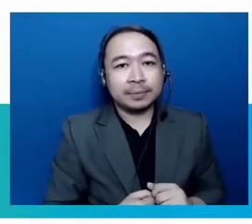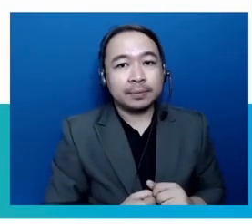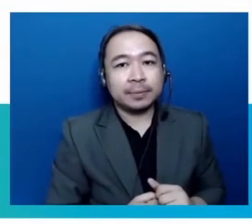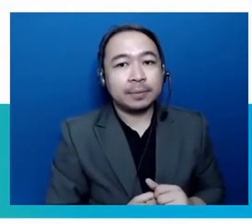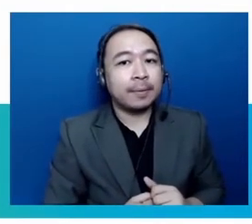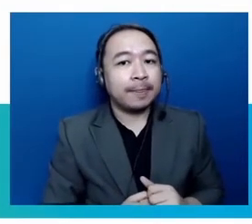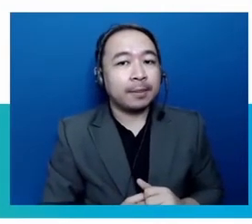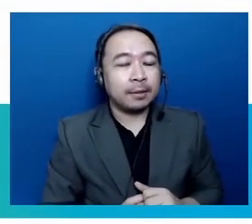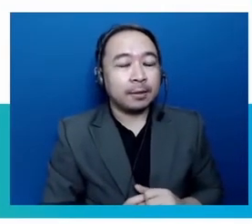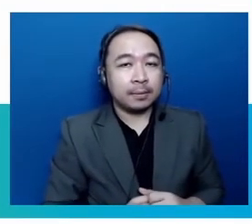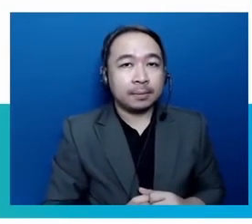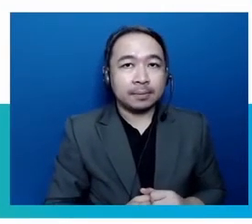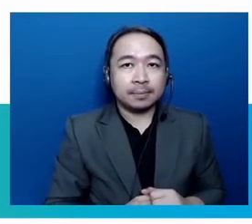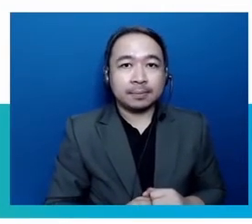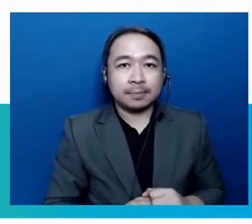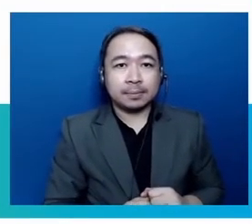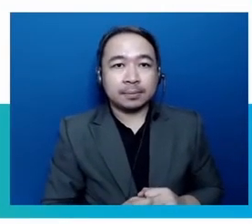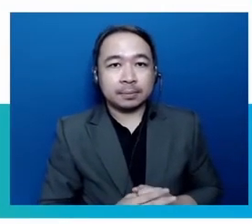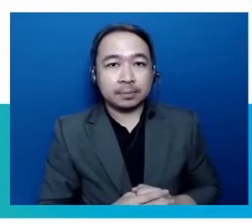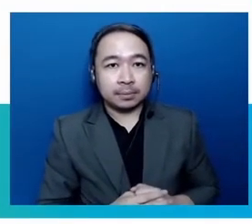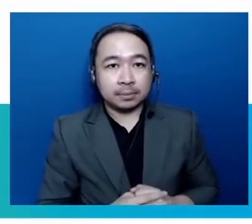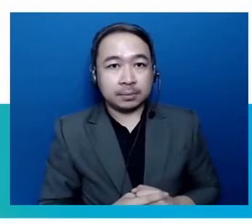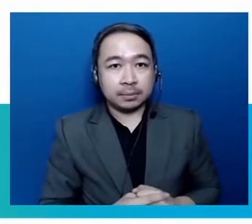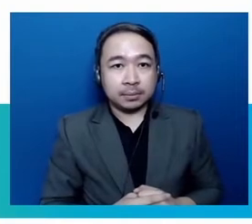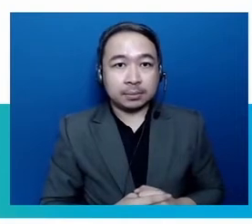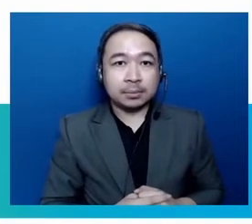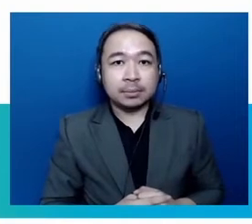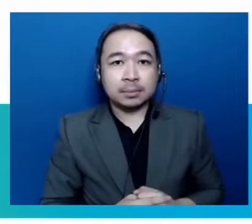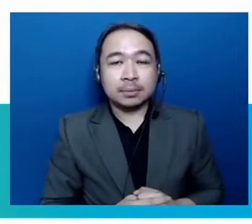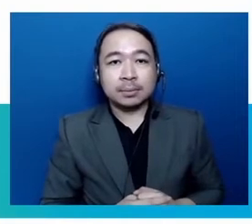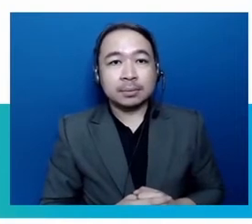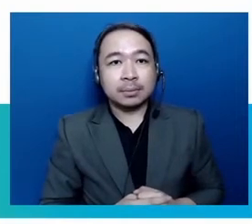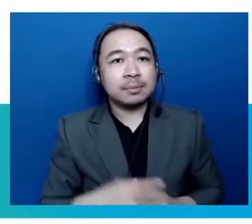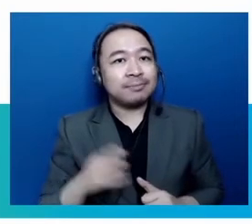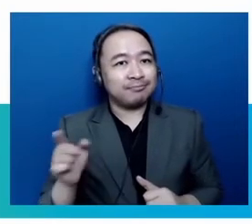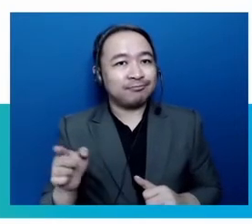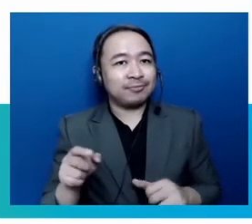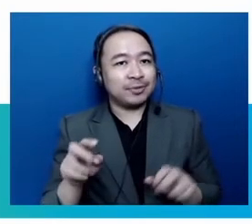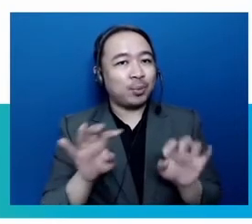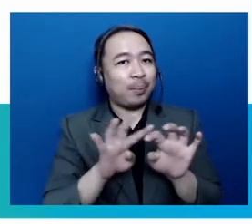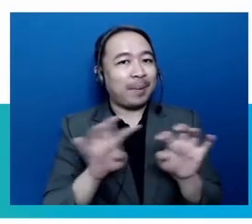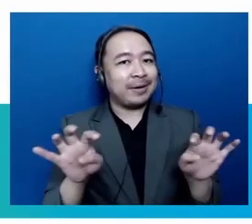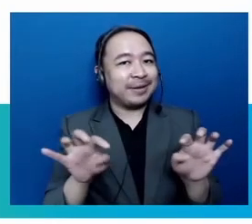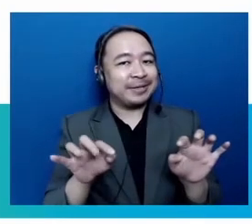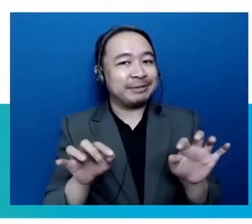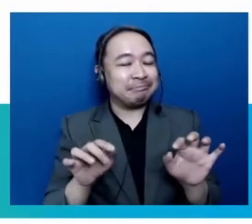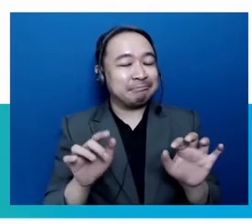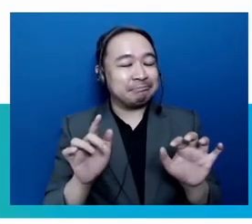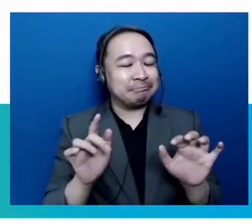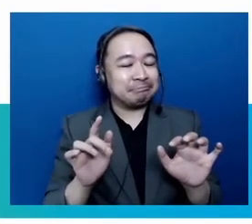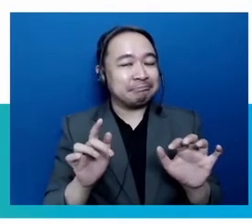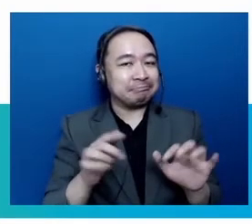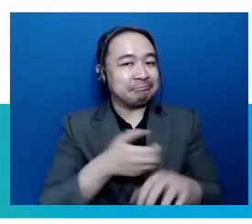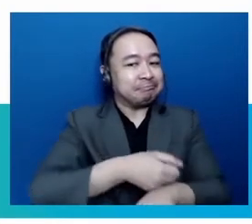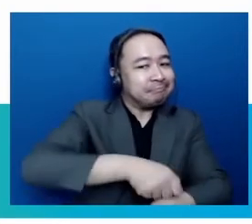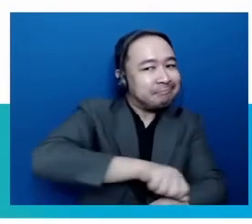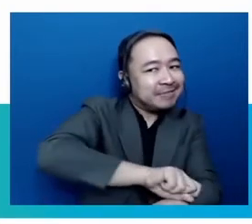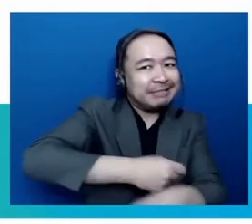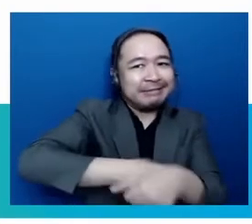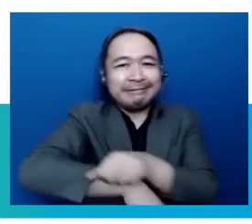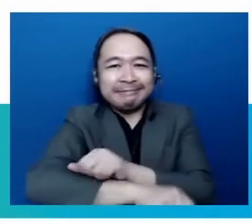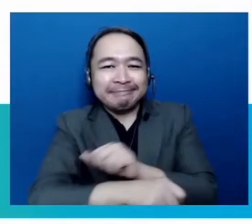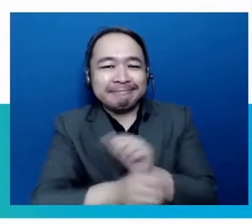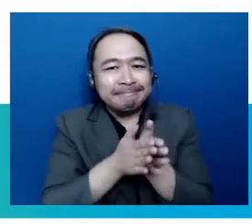Okay. Looks like the panelists are getting comfortable and ready. I see the first question, and the